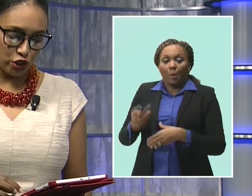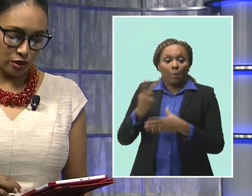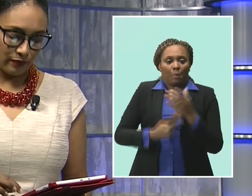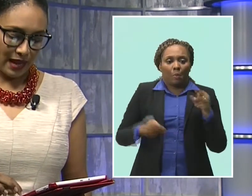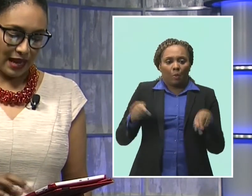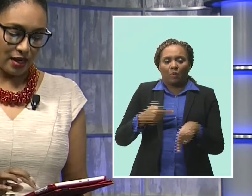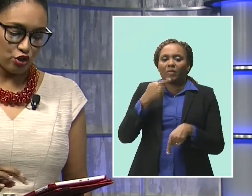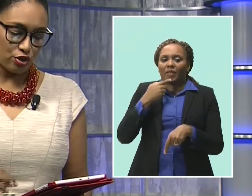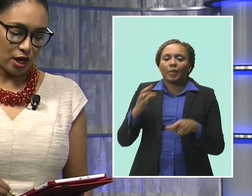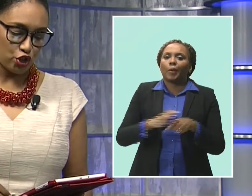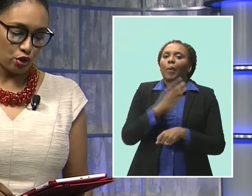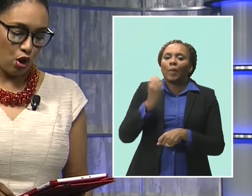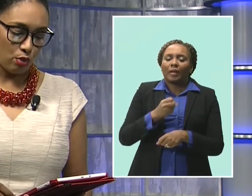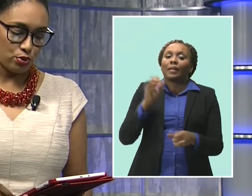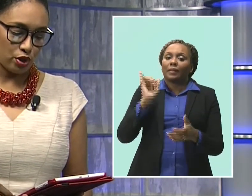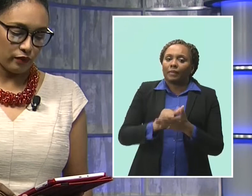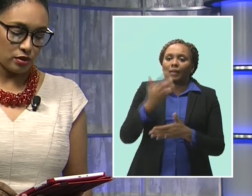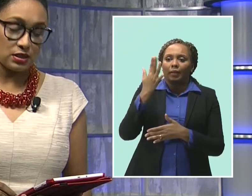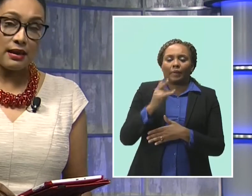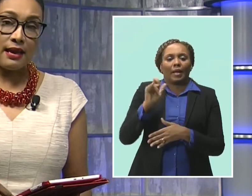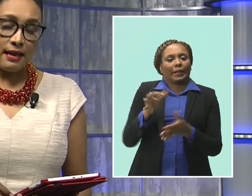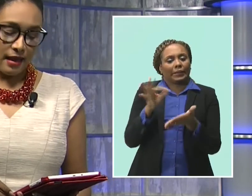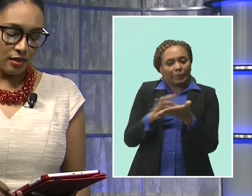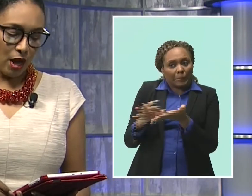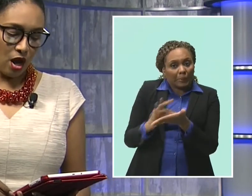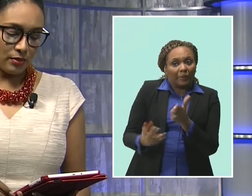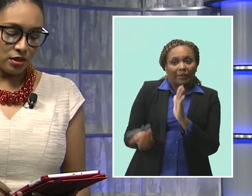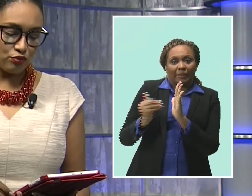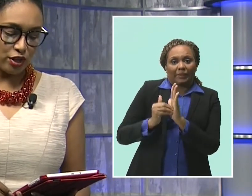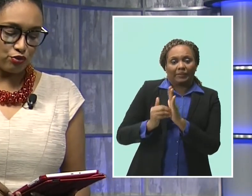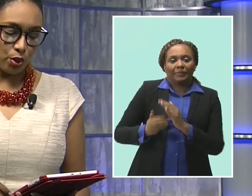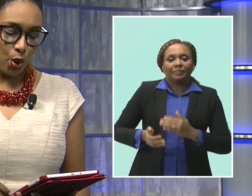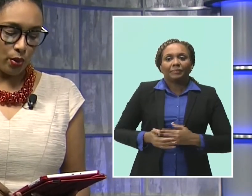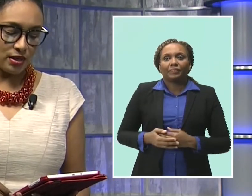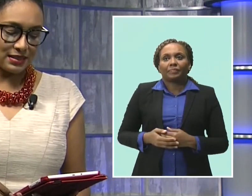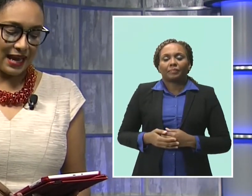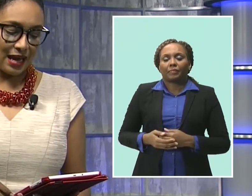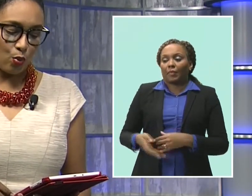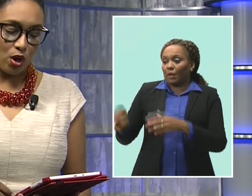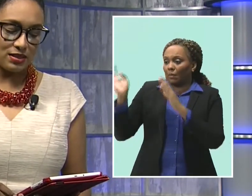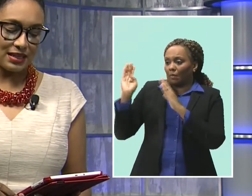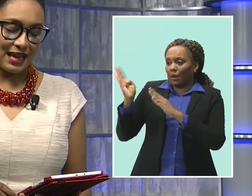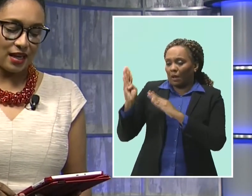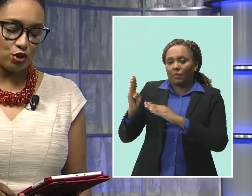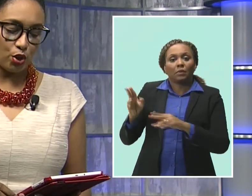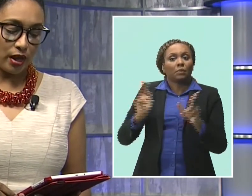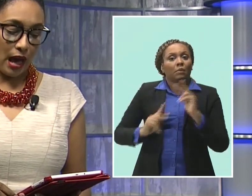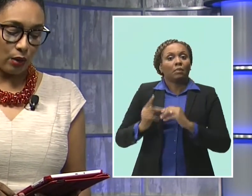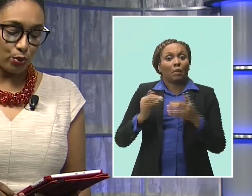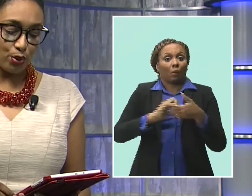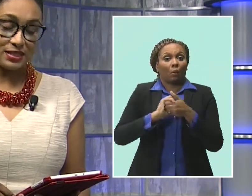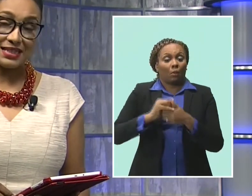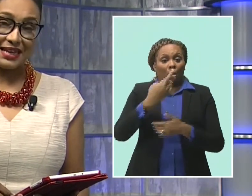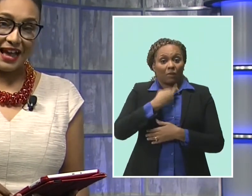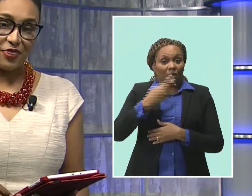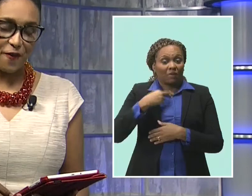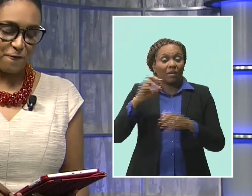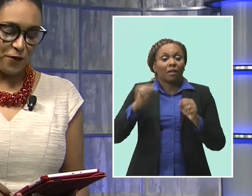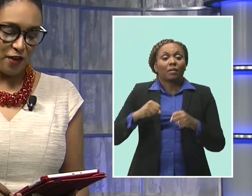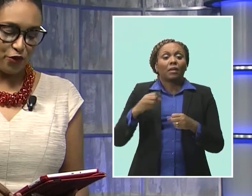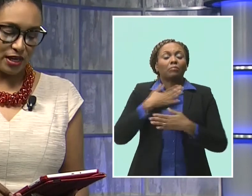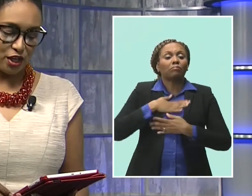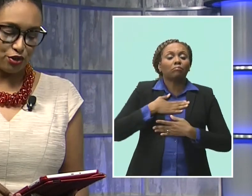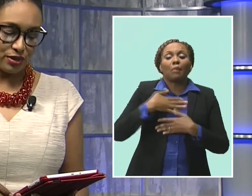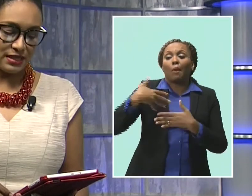national, regional, and international observers. In the Bahamas, restaurant goers can once again enjoy outdoor seating at